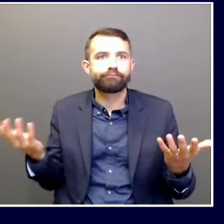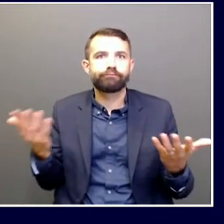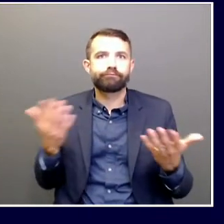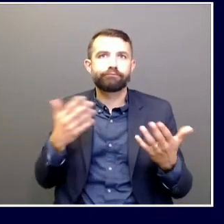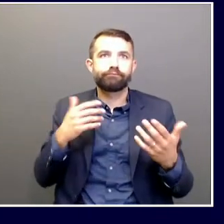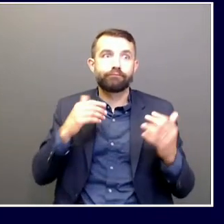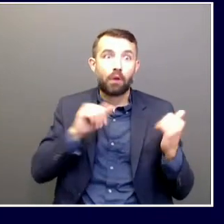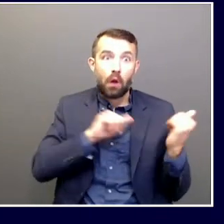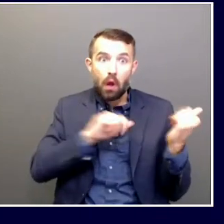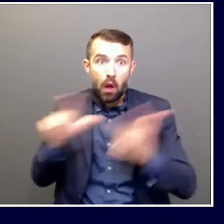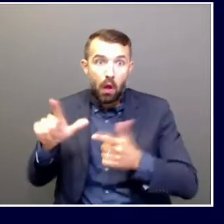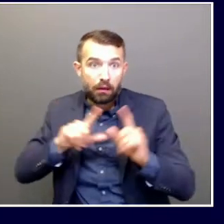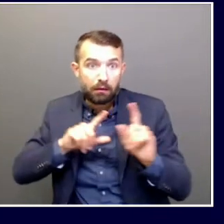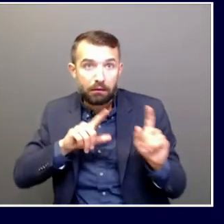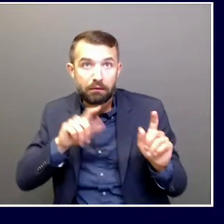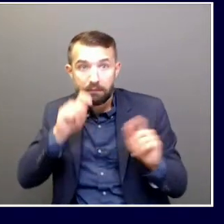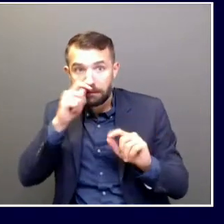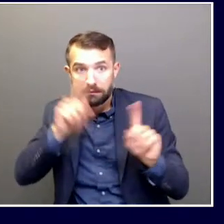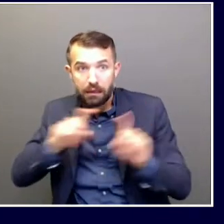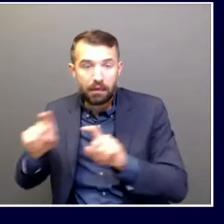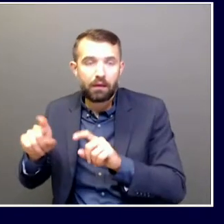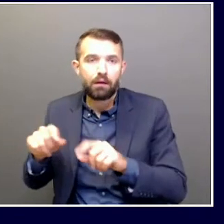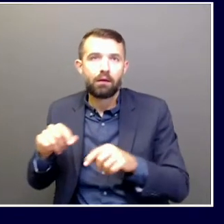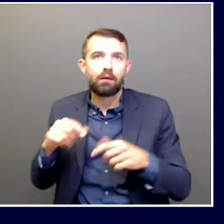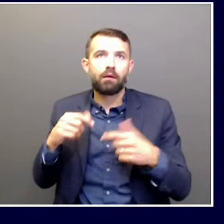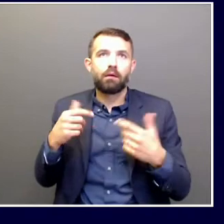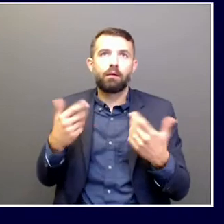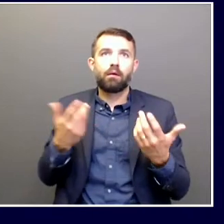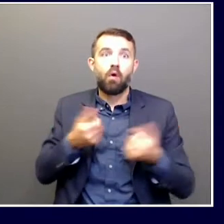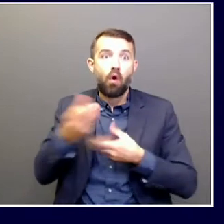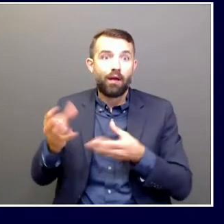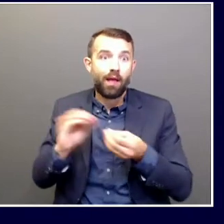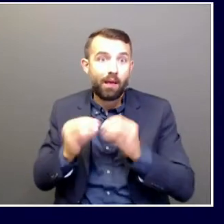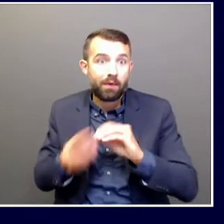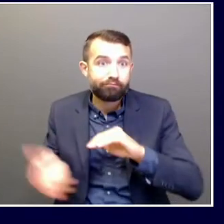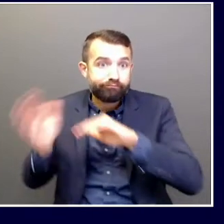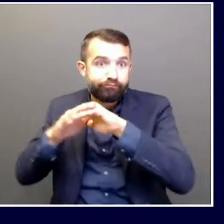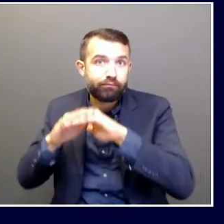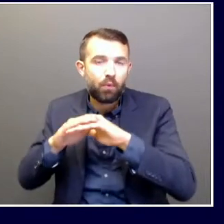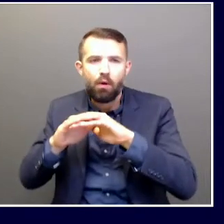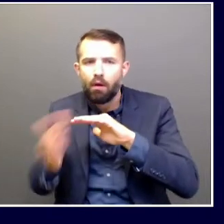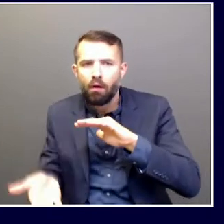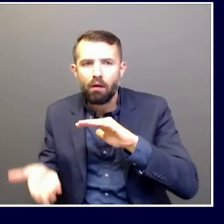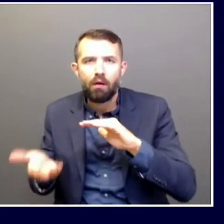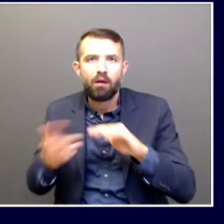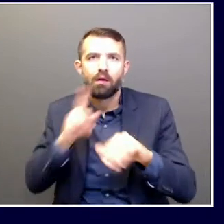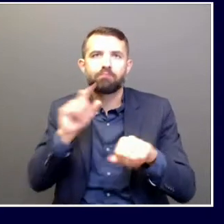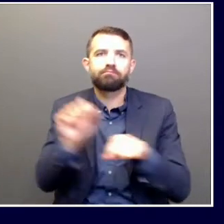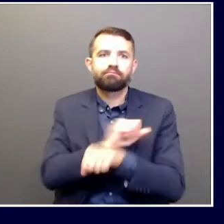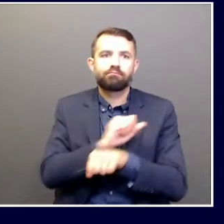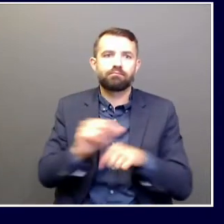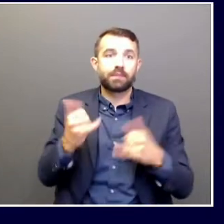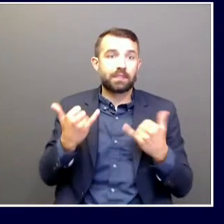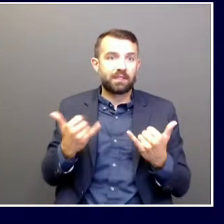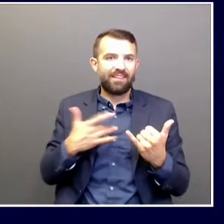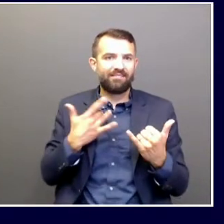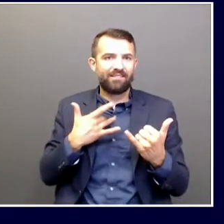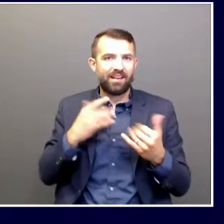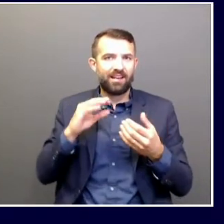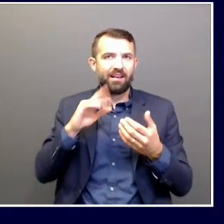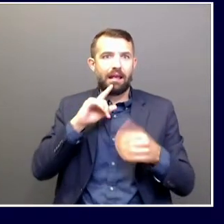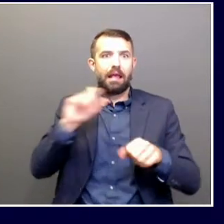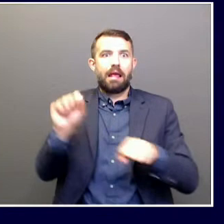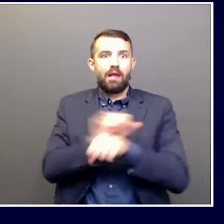downward decline, or is that a true decline? Thank you. Yep. Thanks, Joe. So,